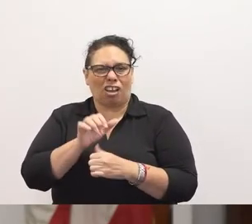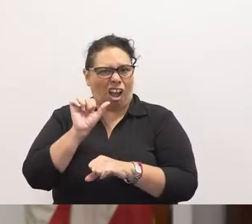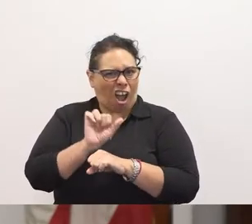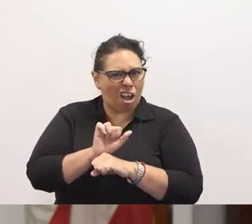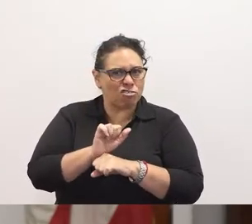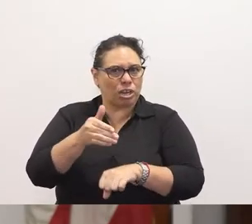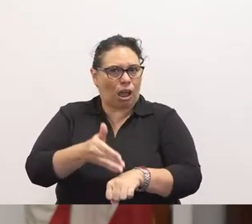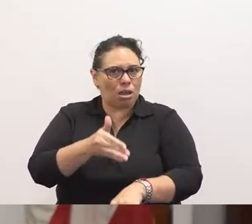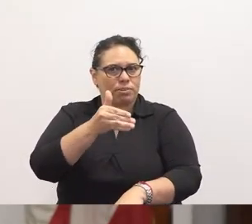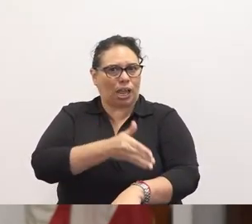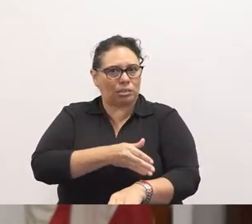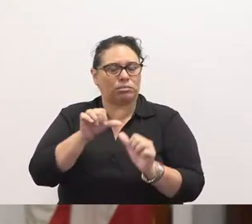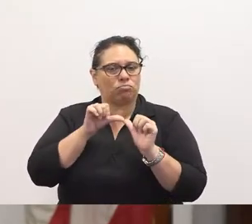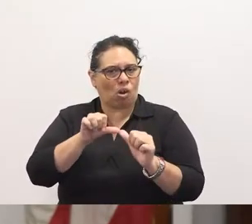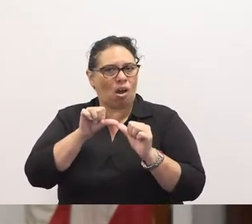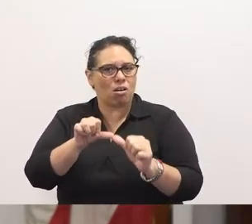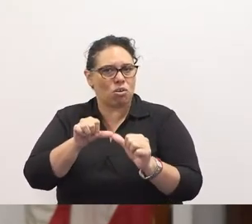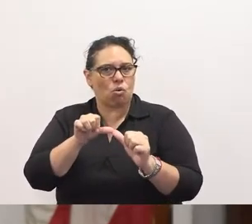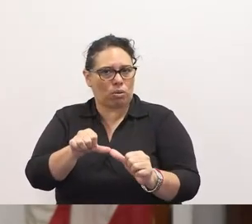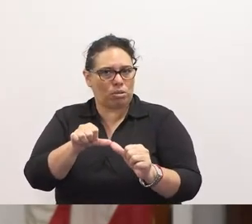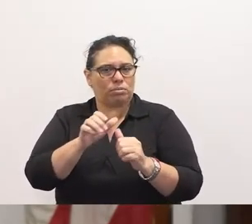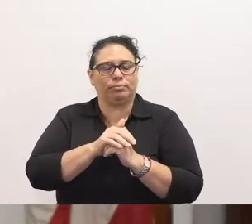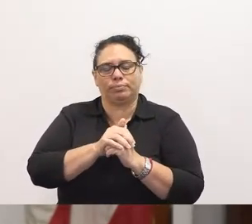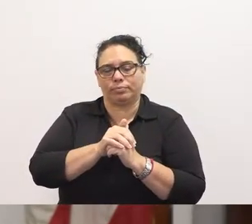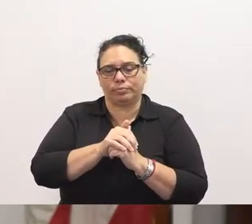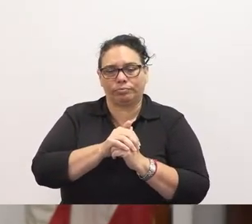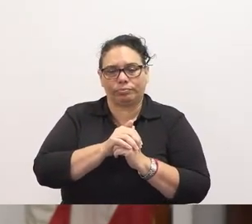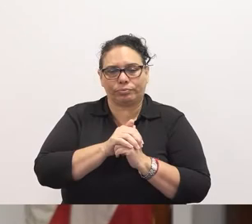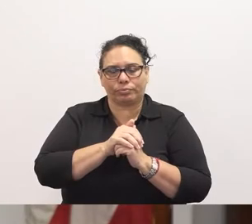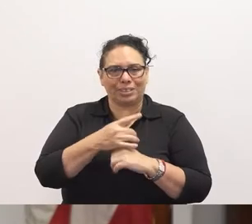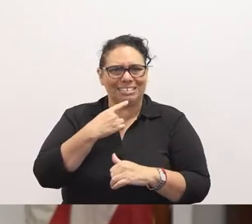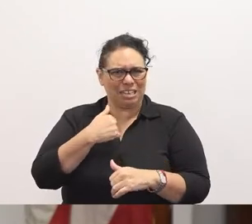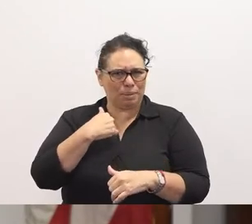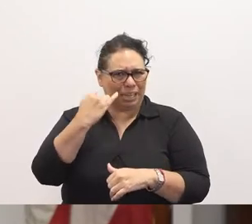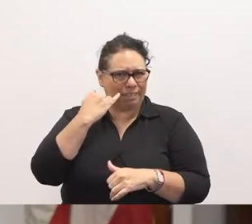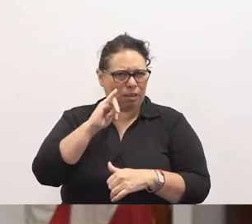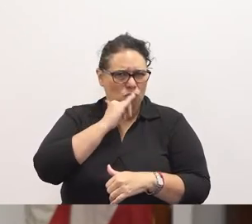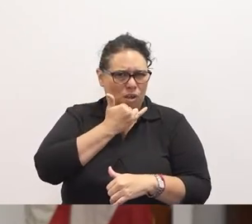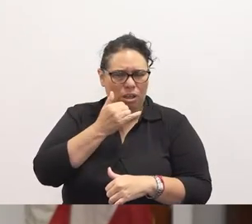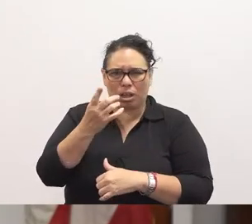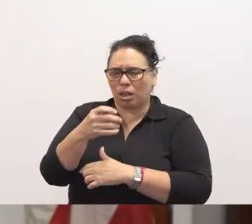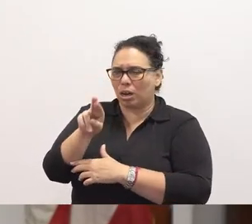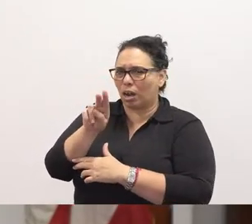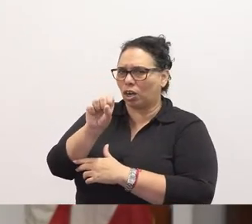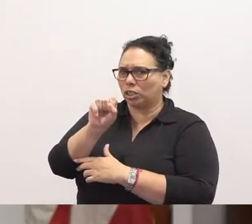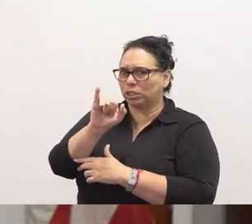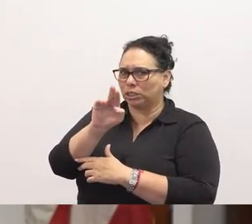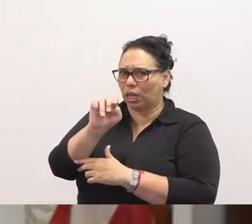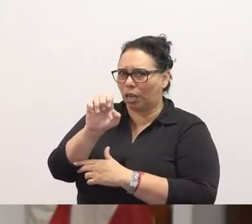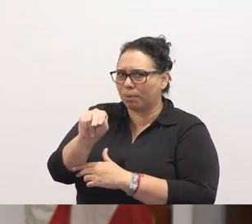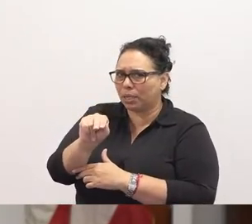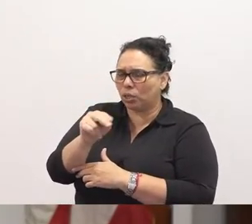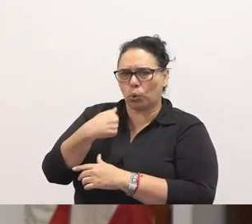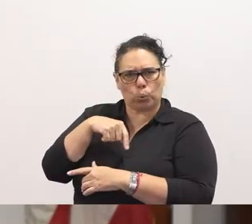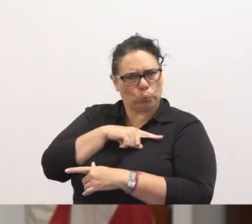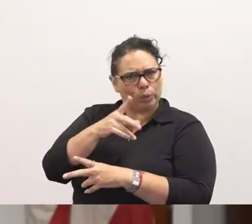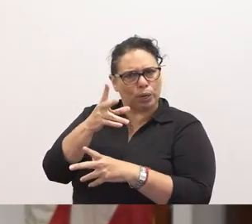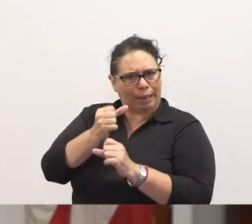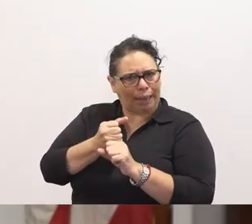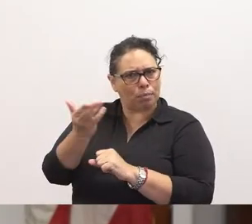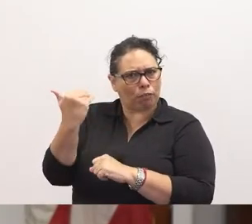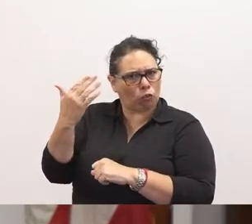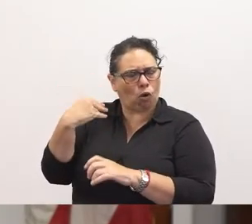concrete updates on an ongoing basis. And I tell me if I'm wrong, Dr. Simon, but we were getting sort of